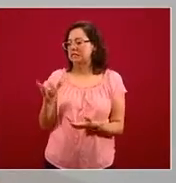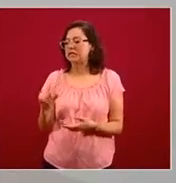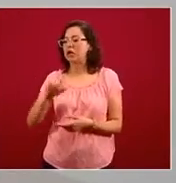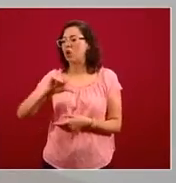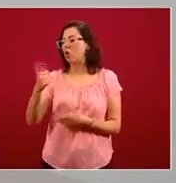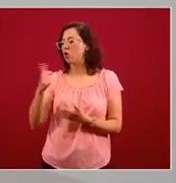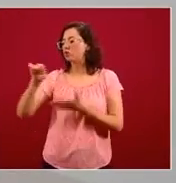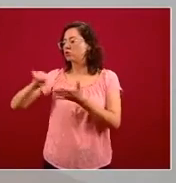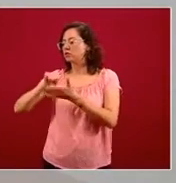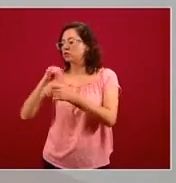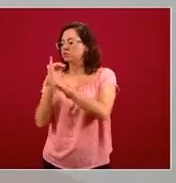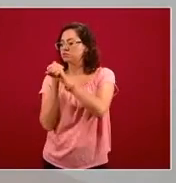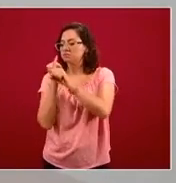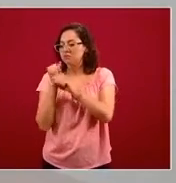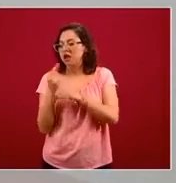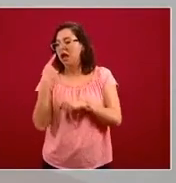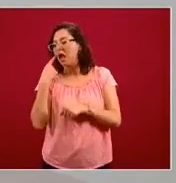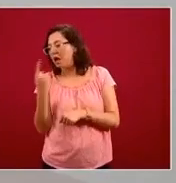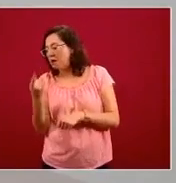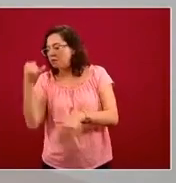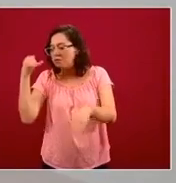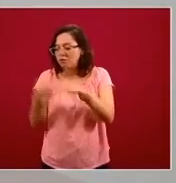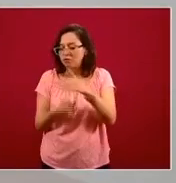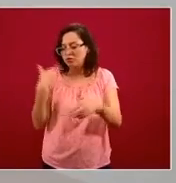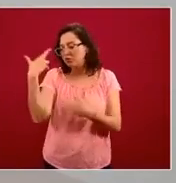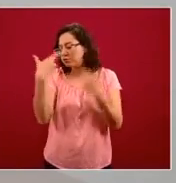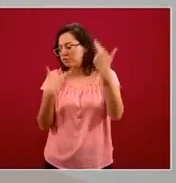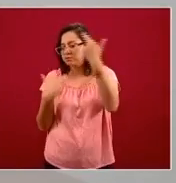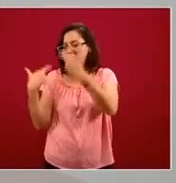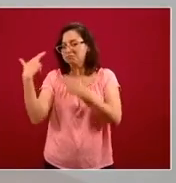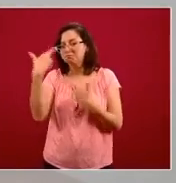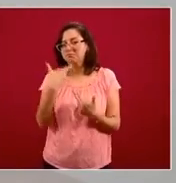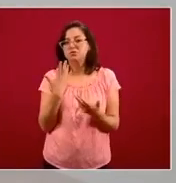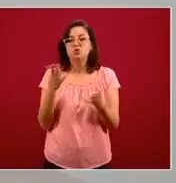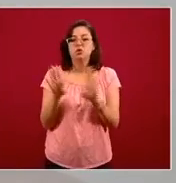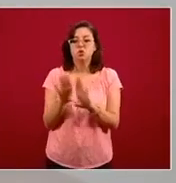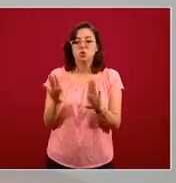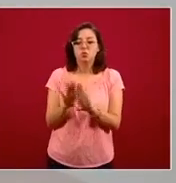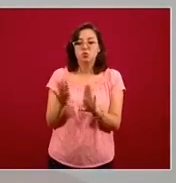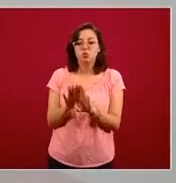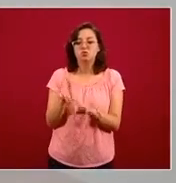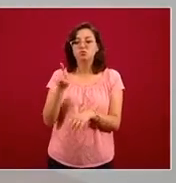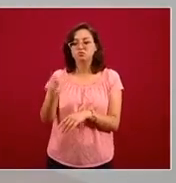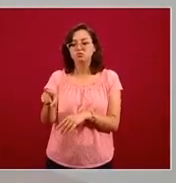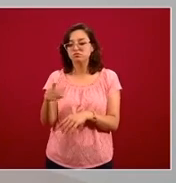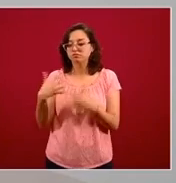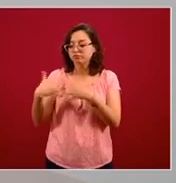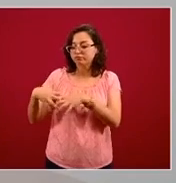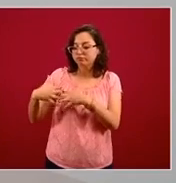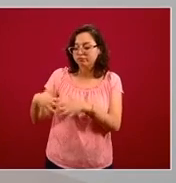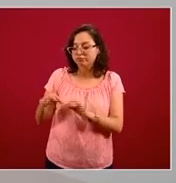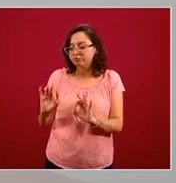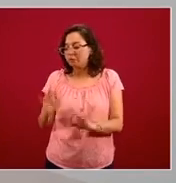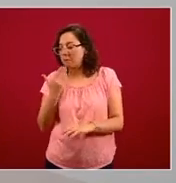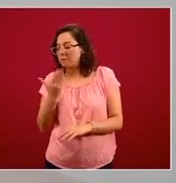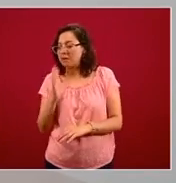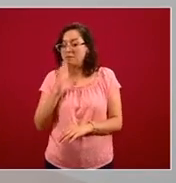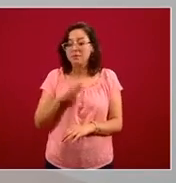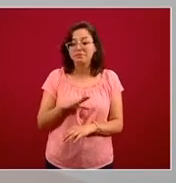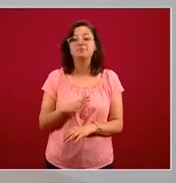to say, you know what, yeah, we'll give you our designs, and then for the public research institutions to say, okay, let's check them